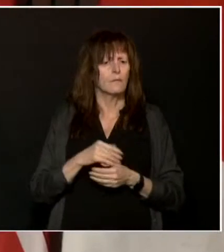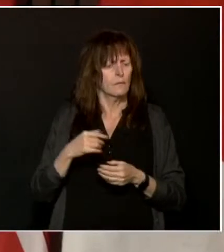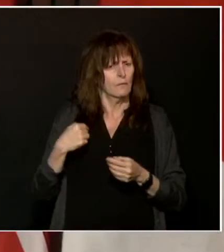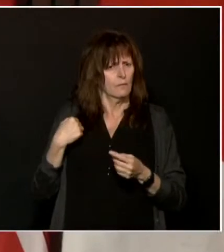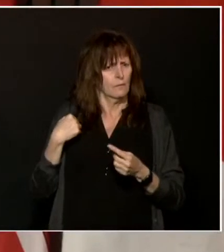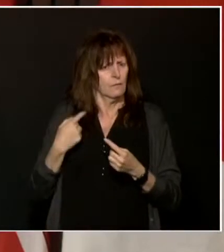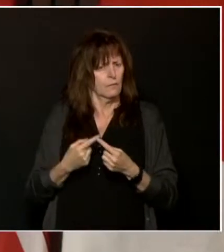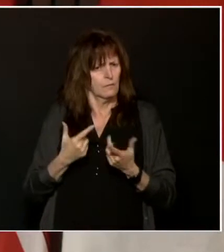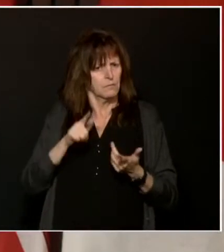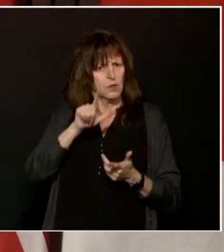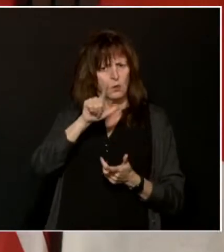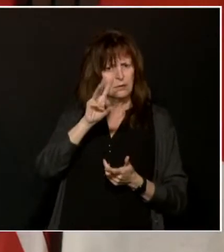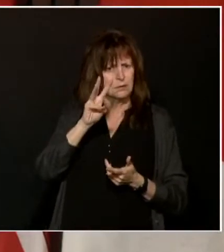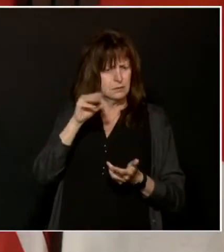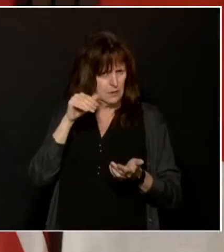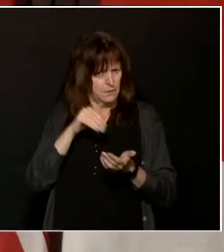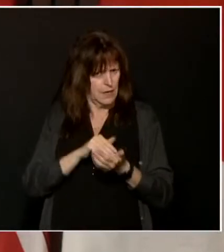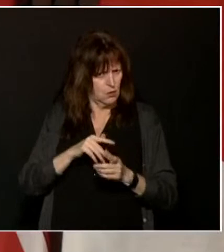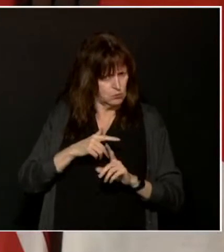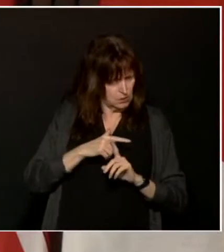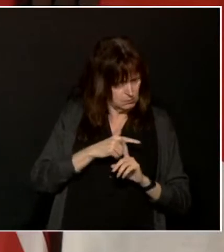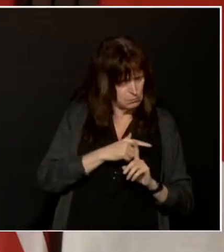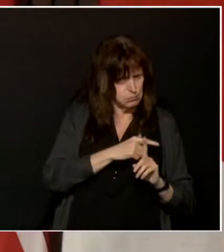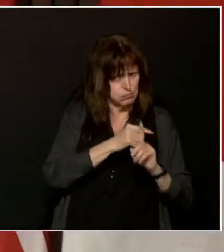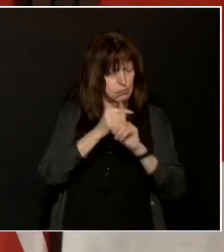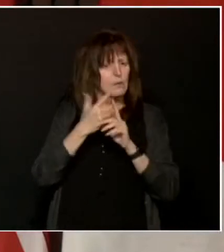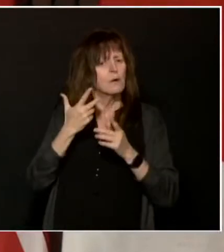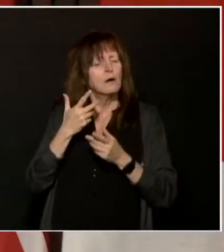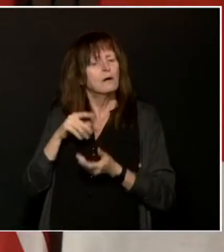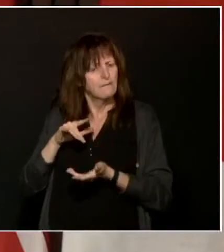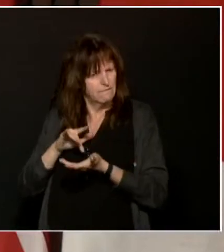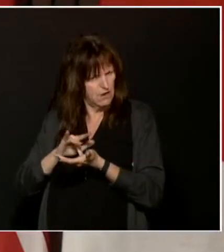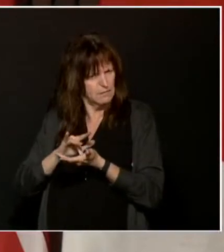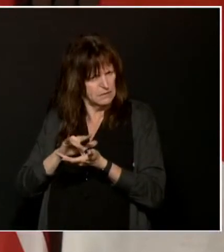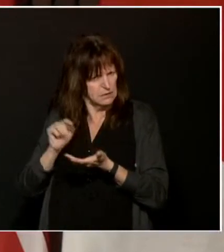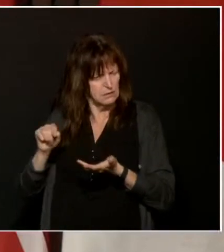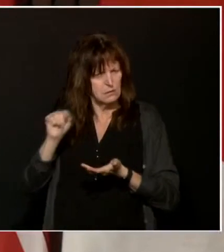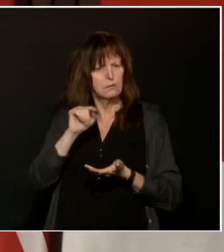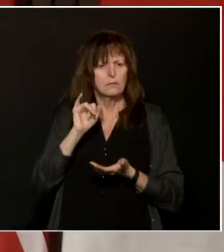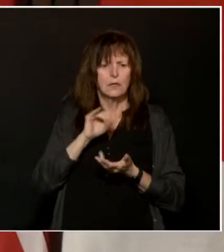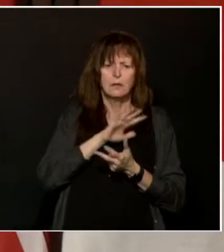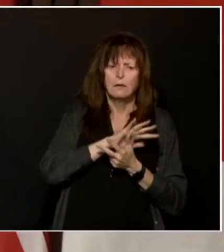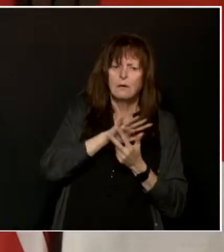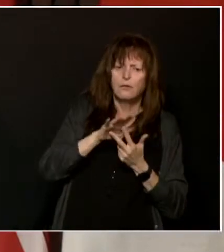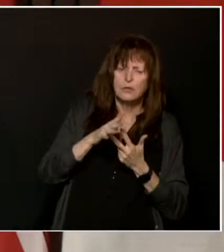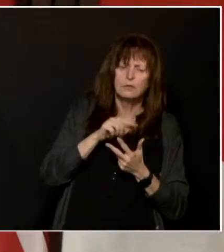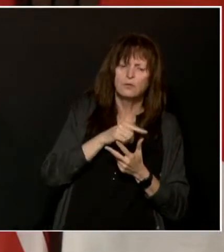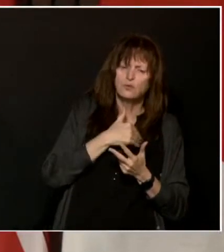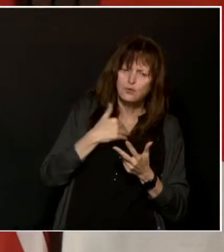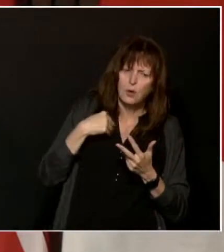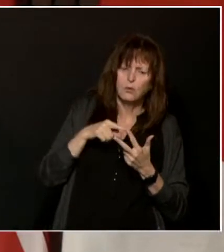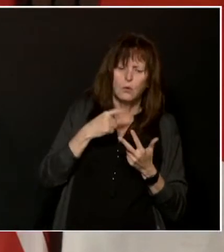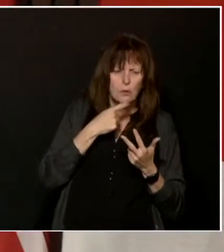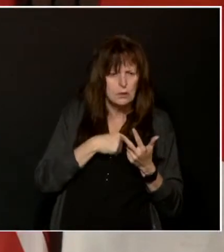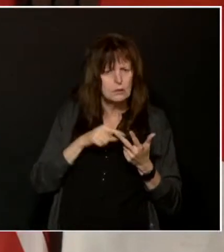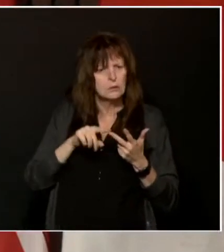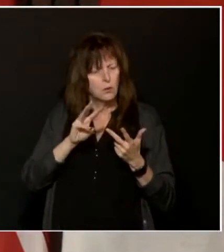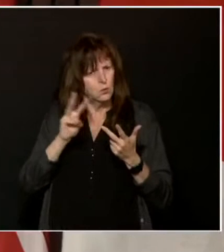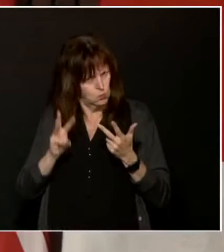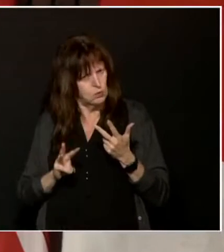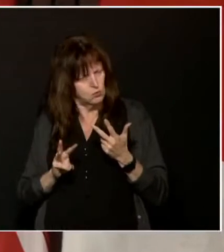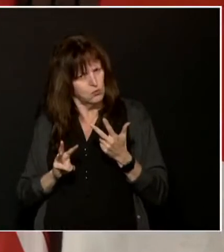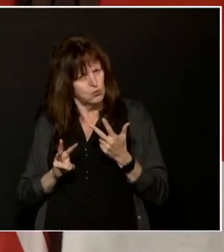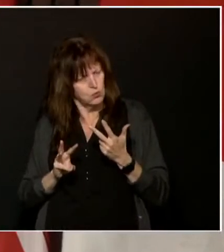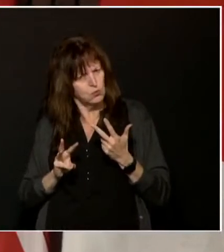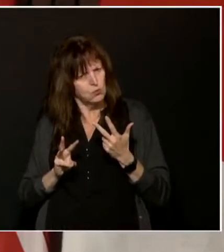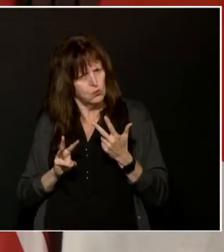to pharmacies in the 3 areas, and we continuing to evaluate another portion